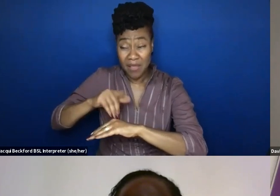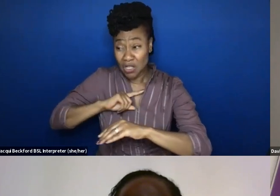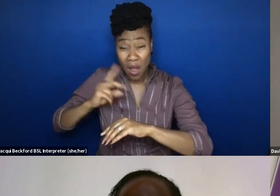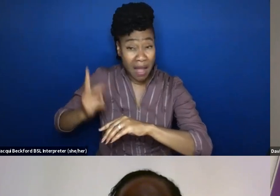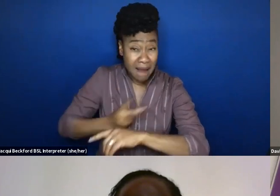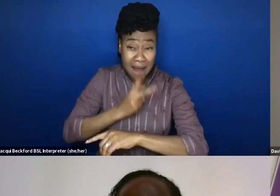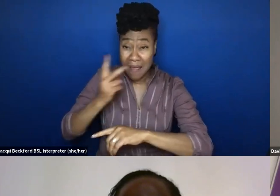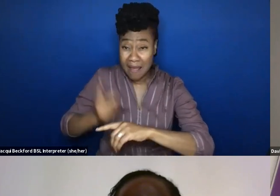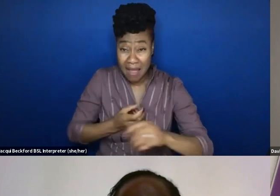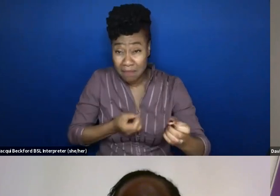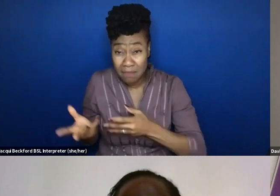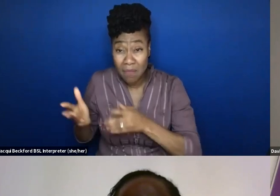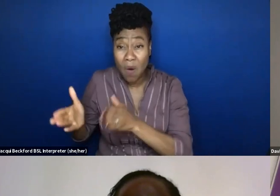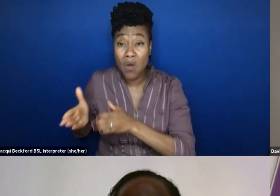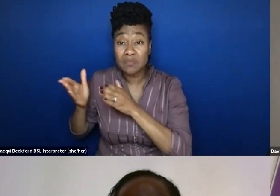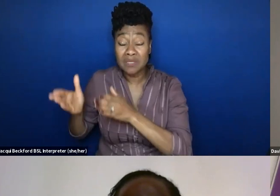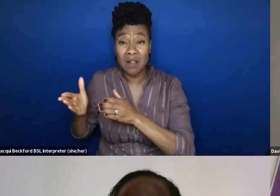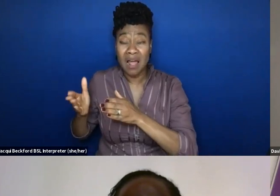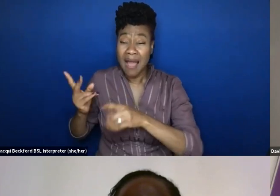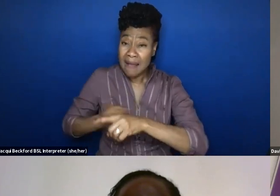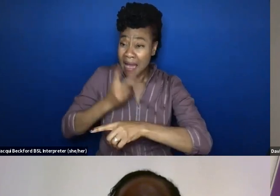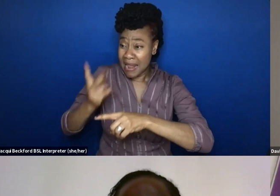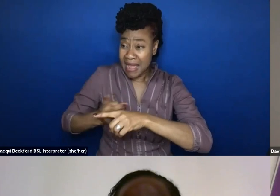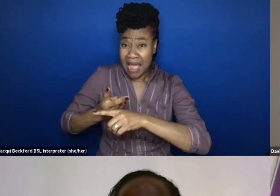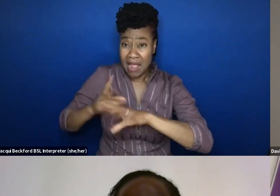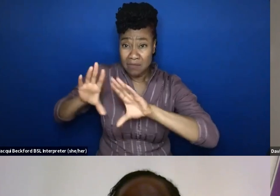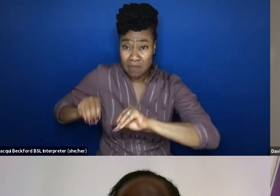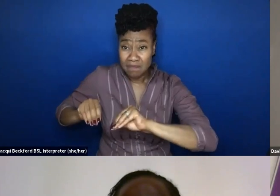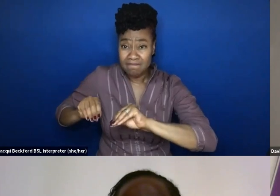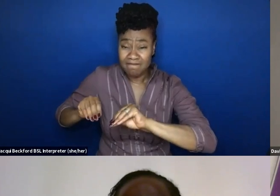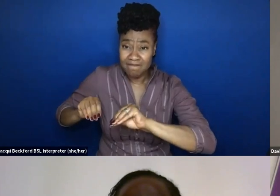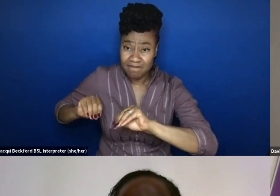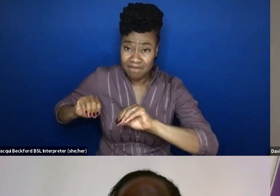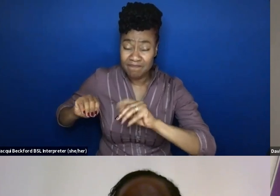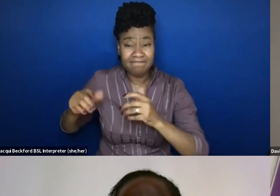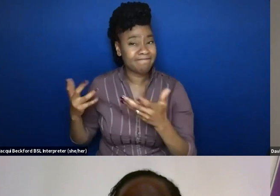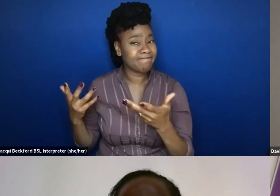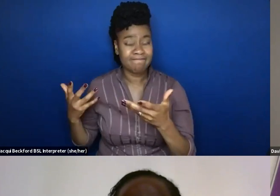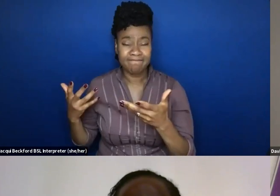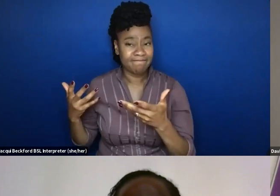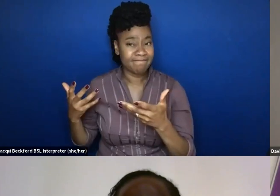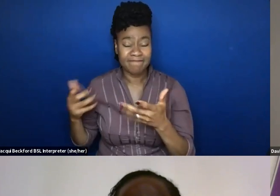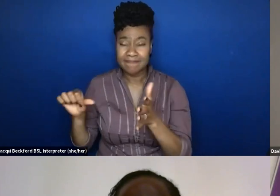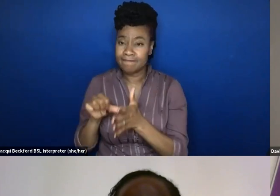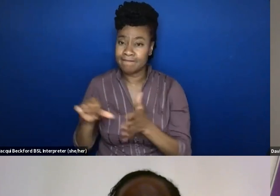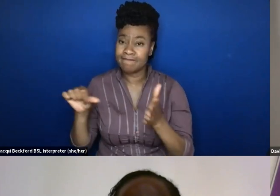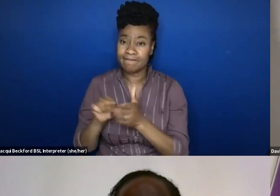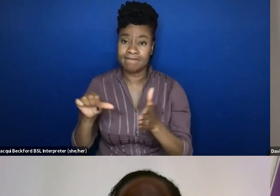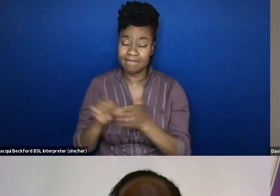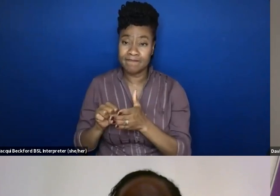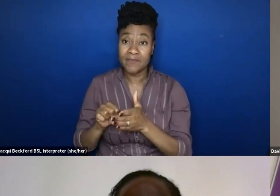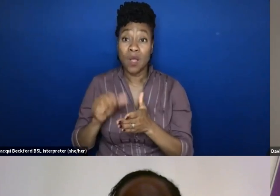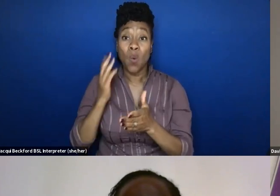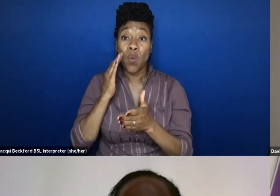impossible pattern to break. And when racism is thrown into the mix, the emotional buildup can have